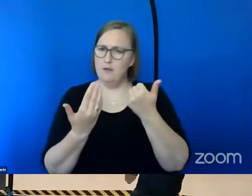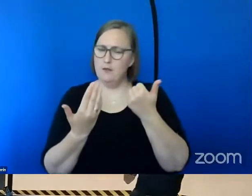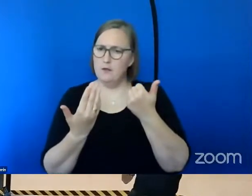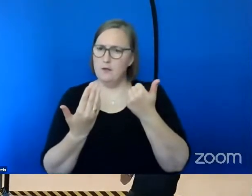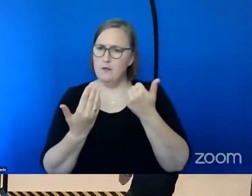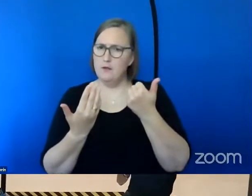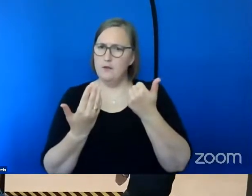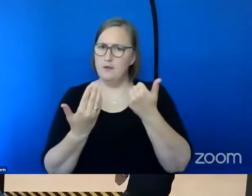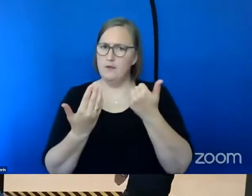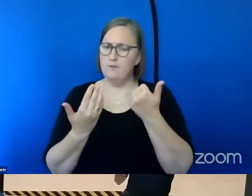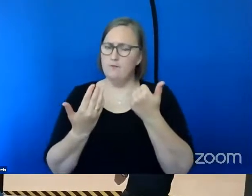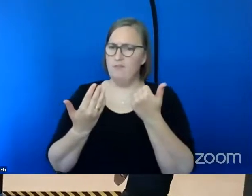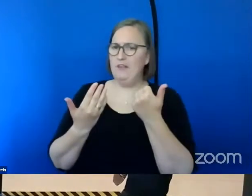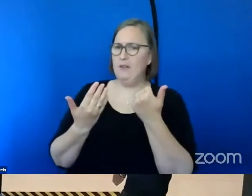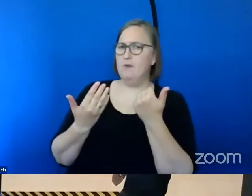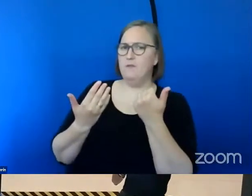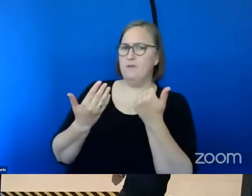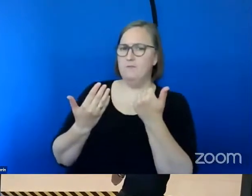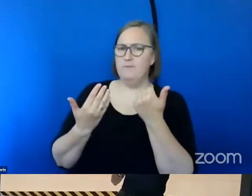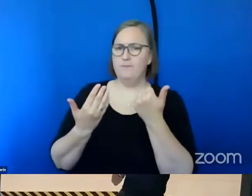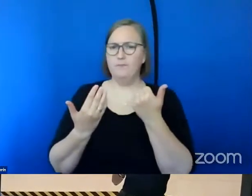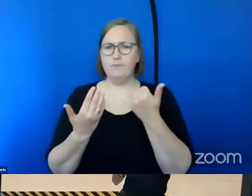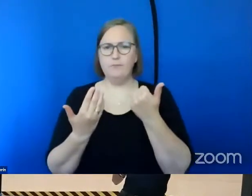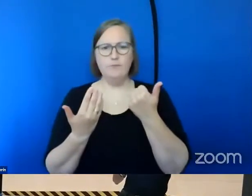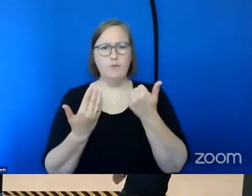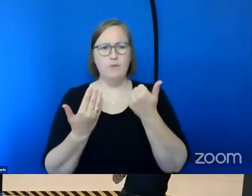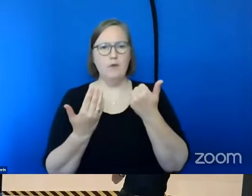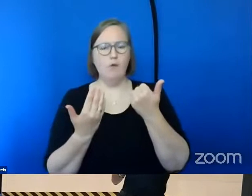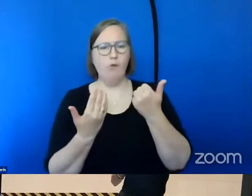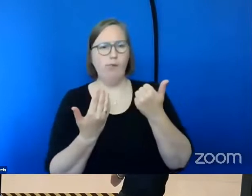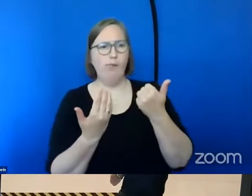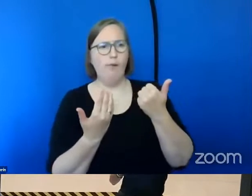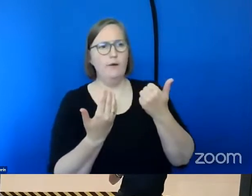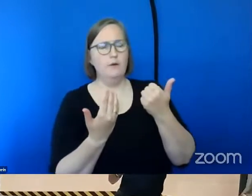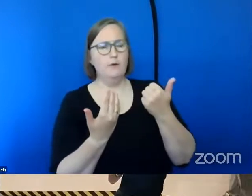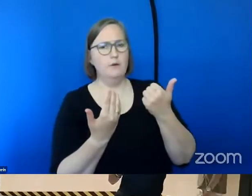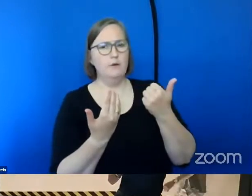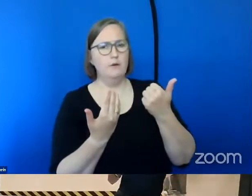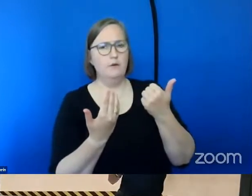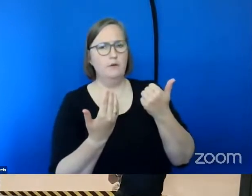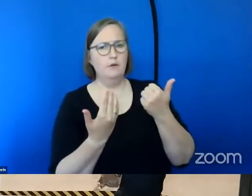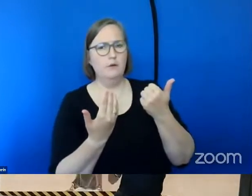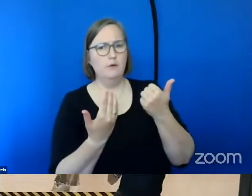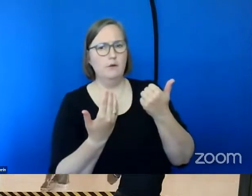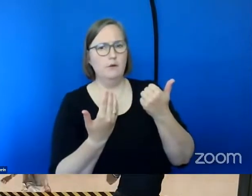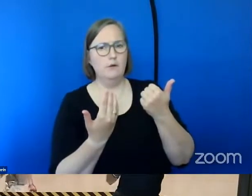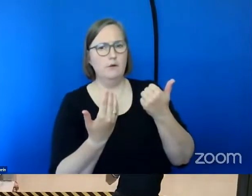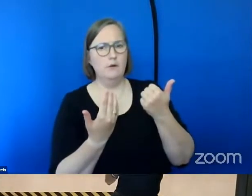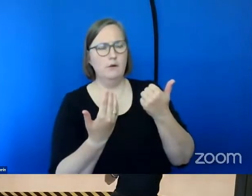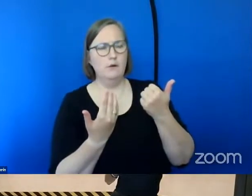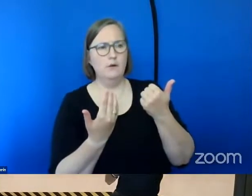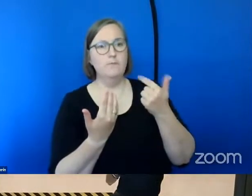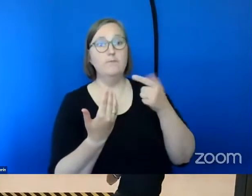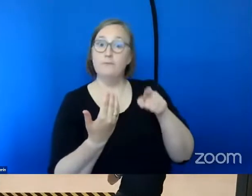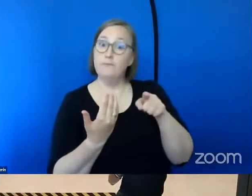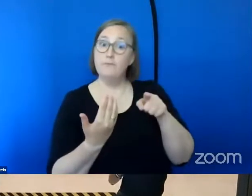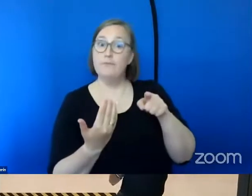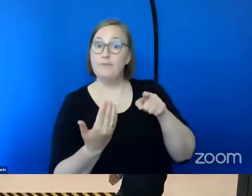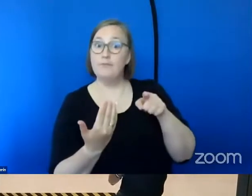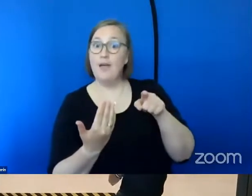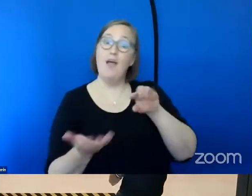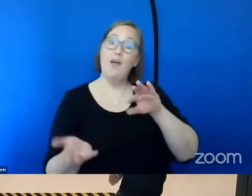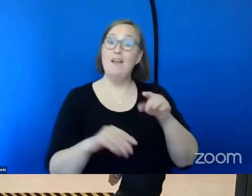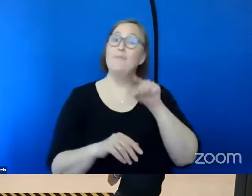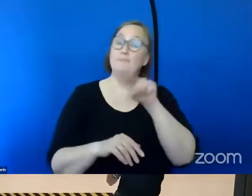clock countdown to the right of your screens. It is at 8:07. Magnus is ready. Now, as with